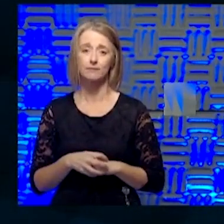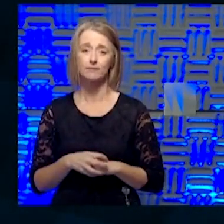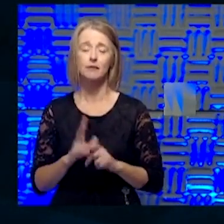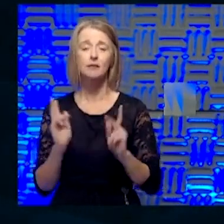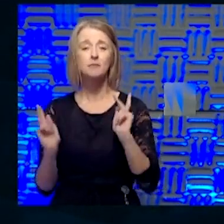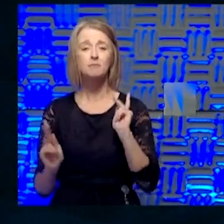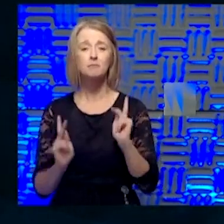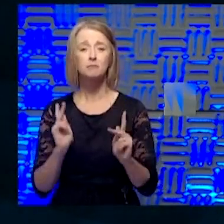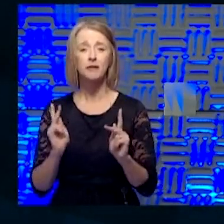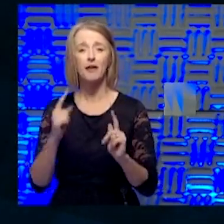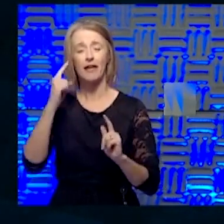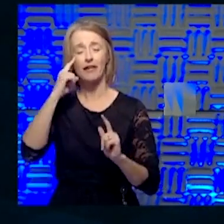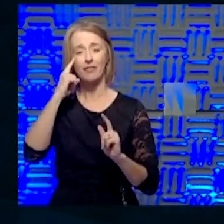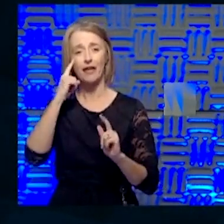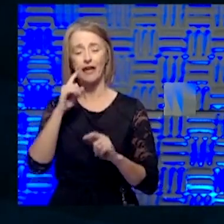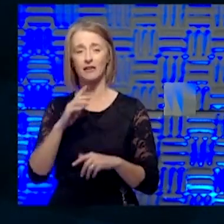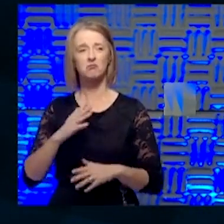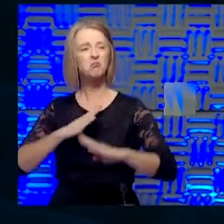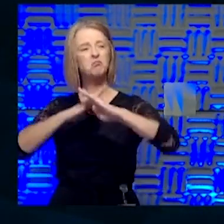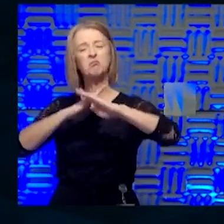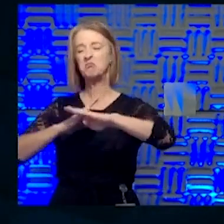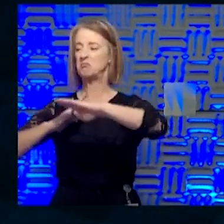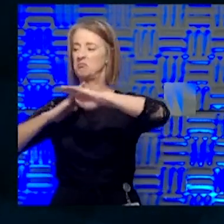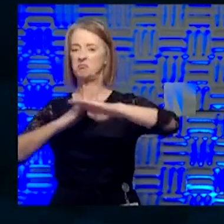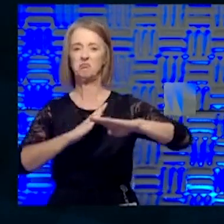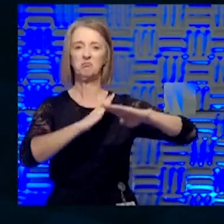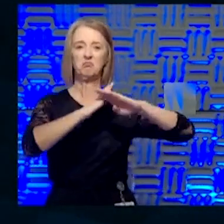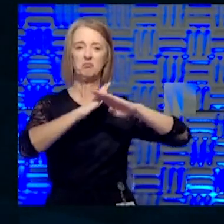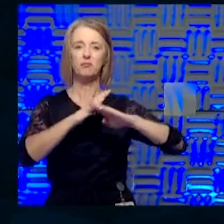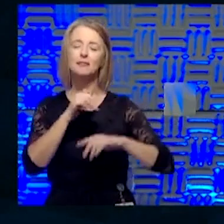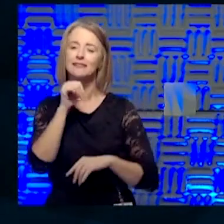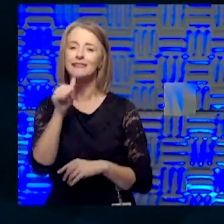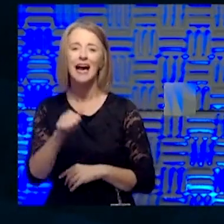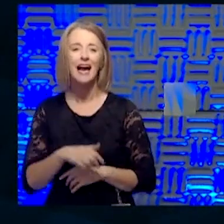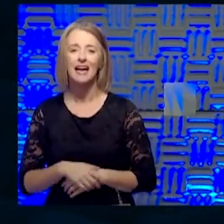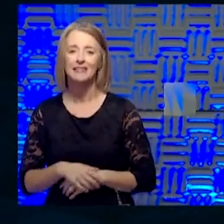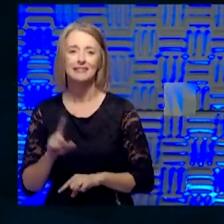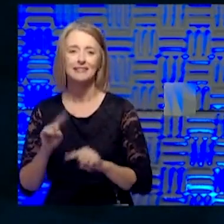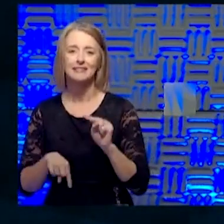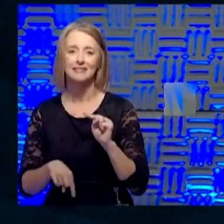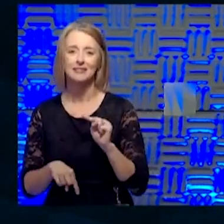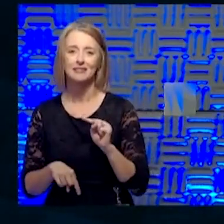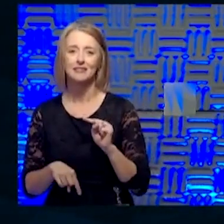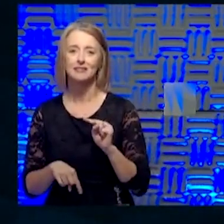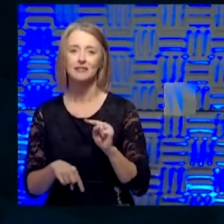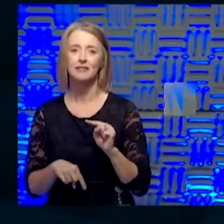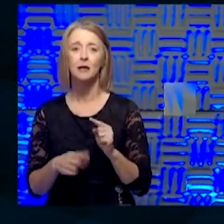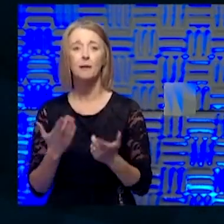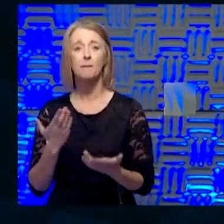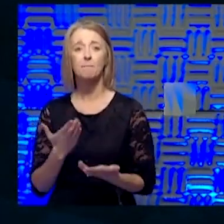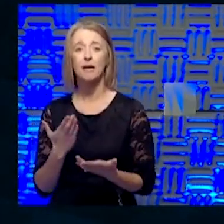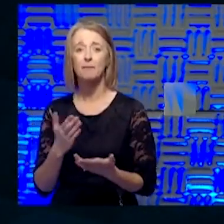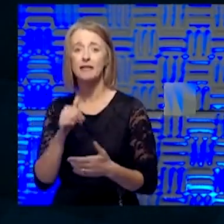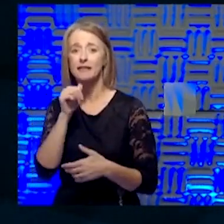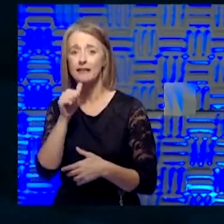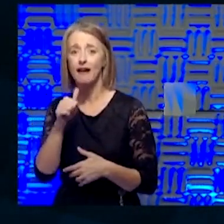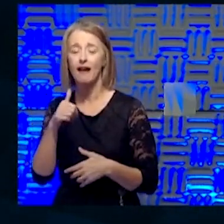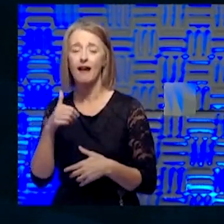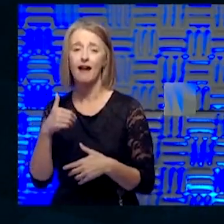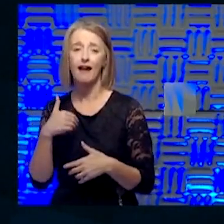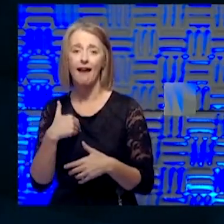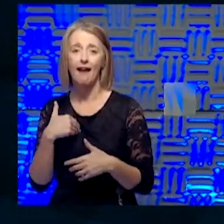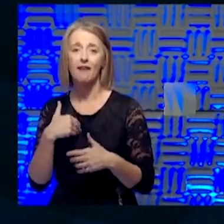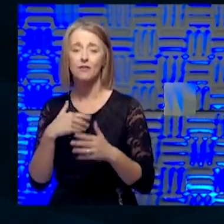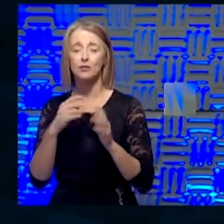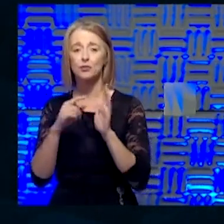People think they're immune to it, and they're not. They may be asymptomatic, but you